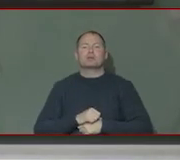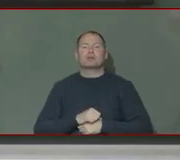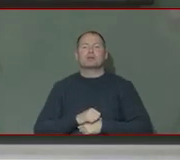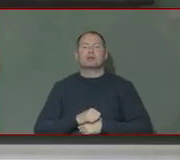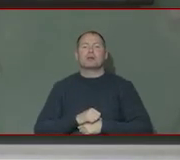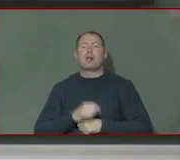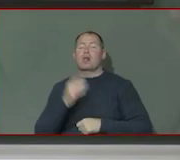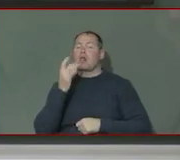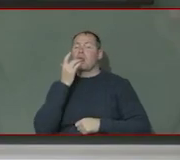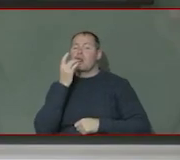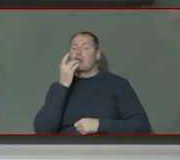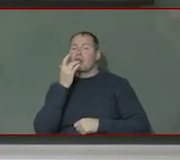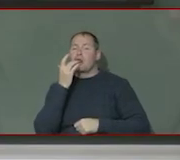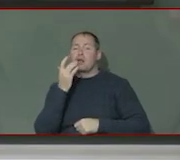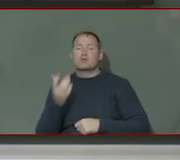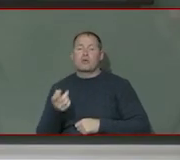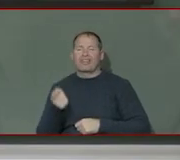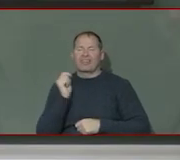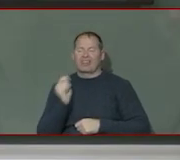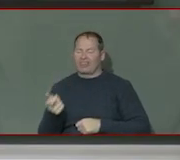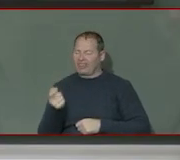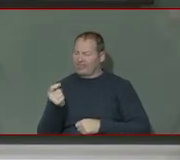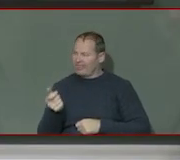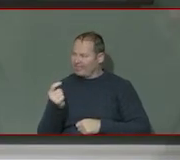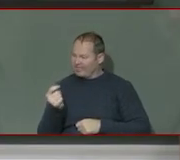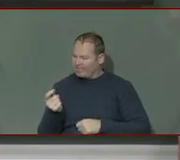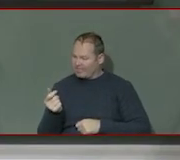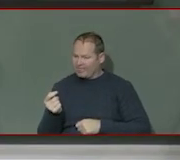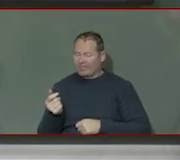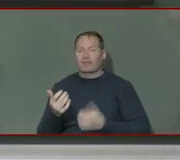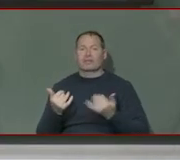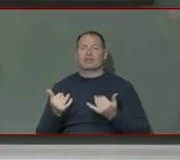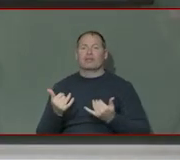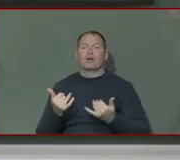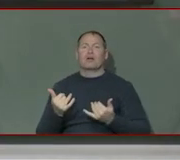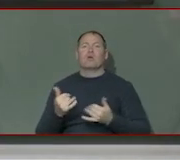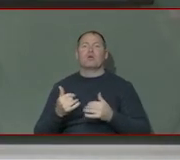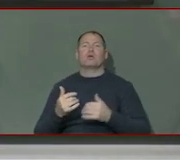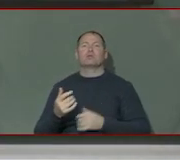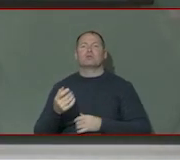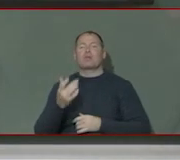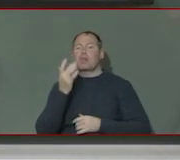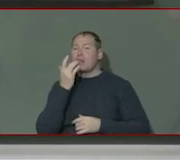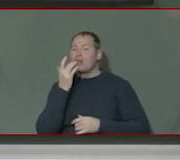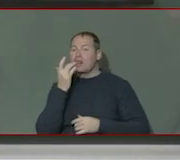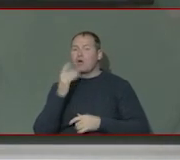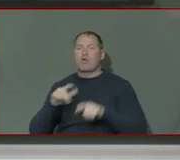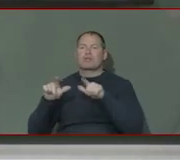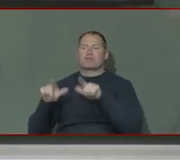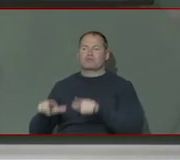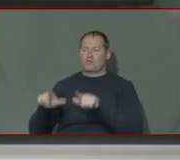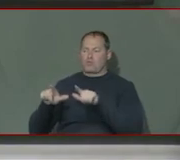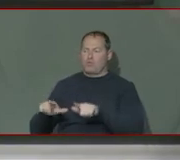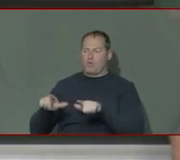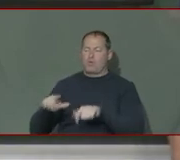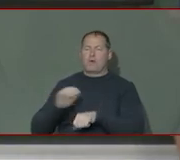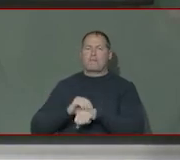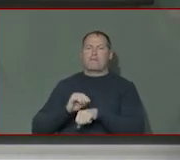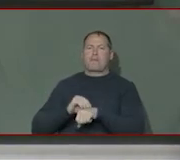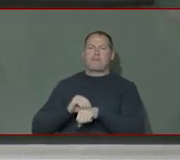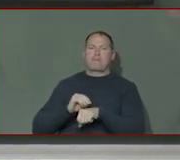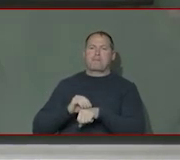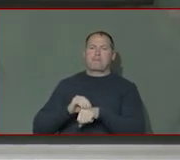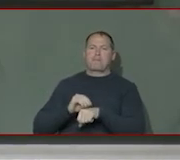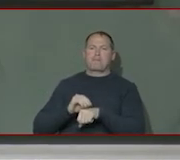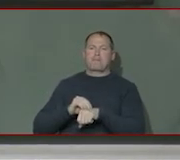Yes, you've got too little salts in the body. In science, we say low salt concentration in the blood. That's the problem. Now, for